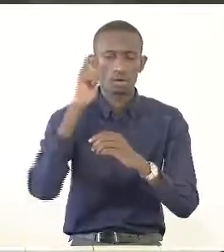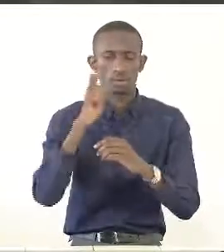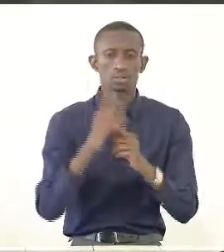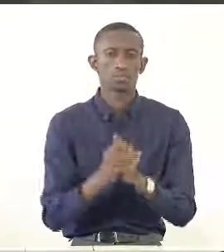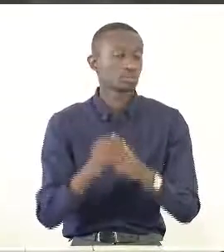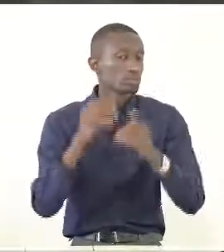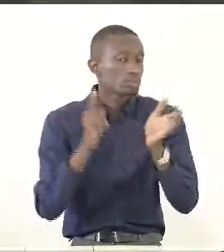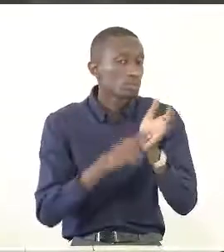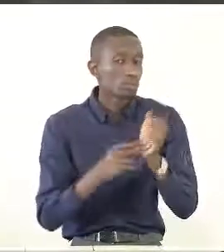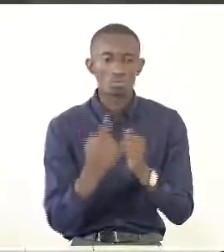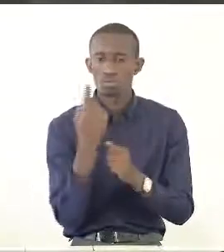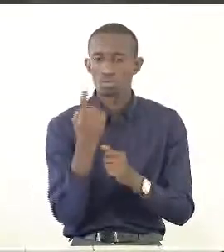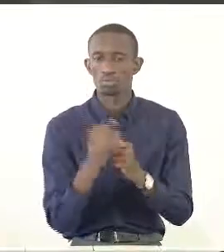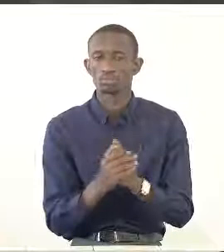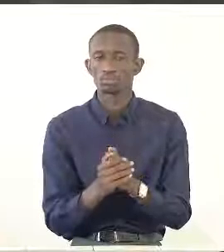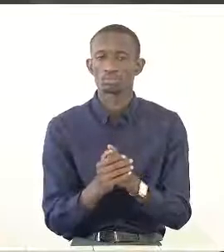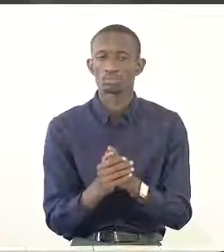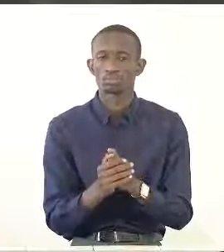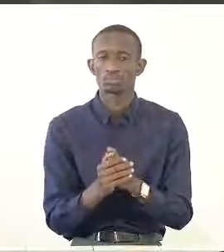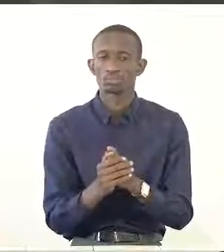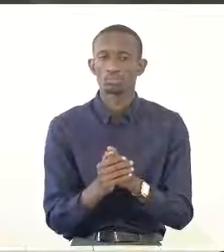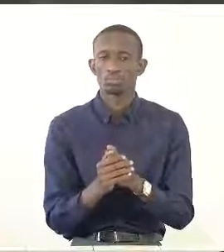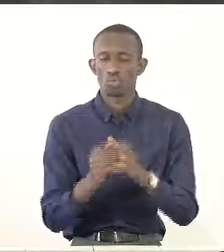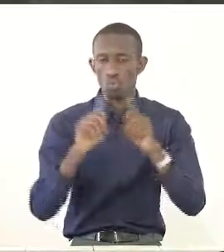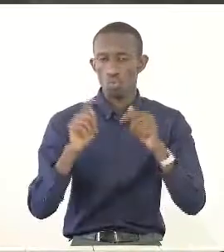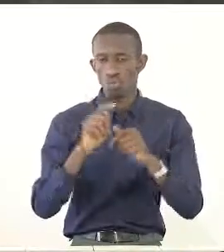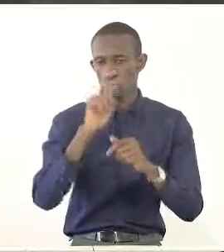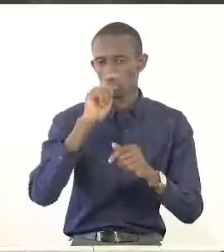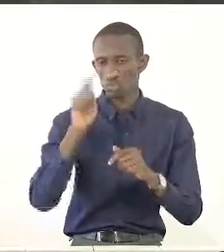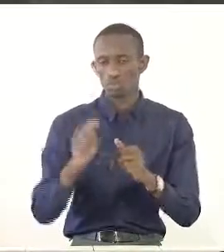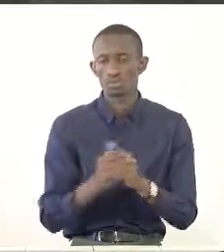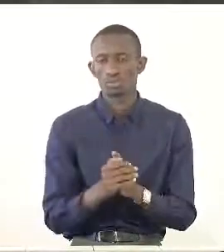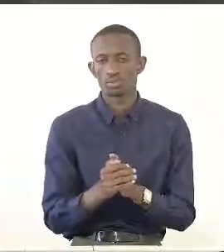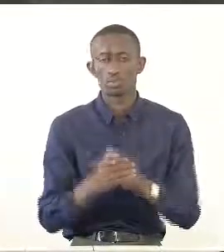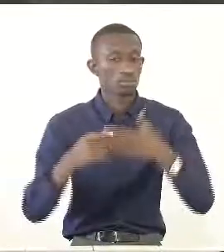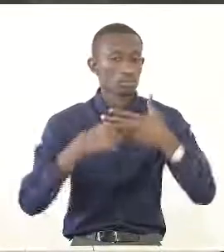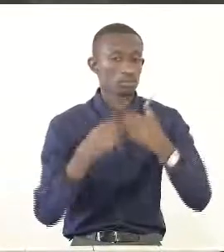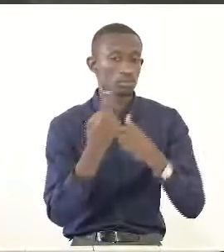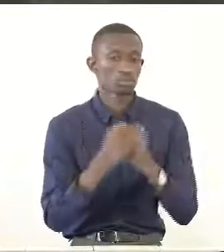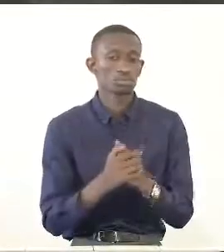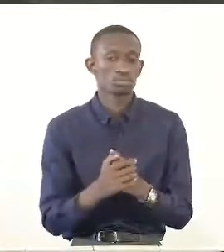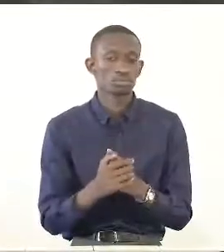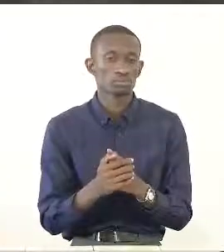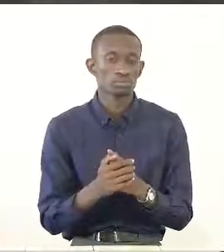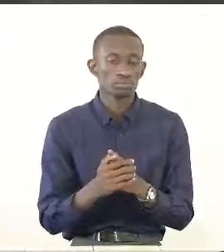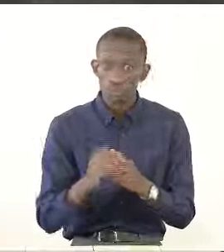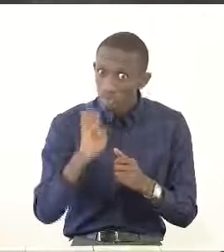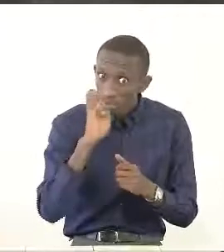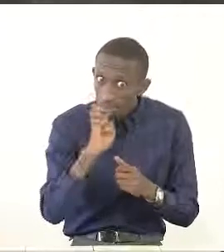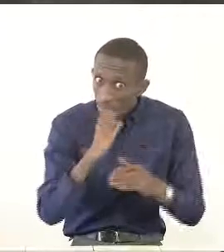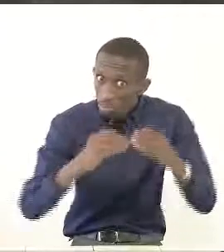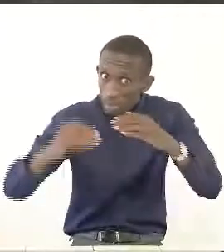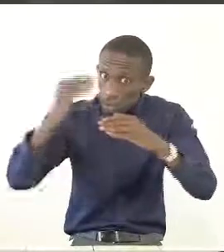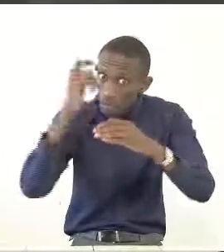equal to z minus 1. Then e power x